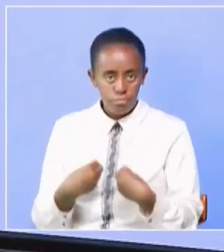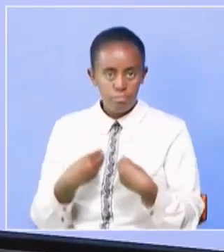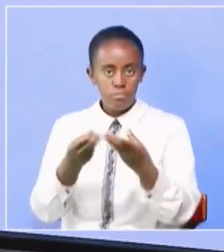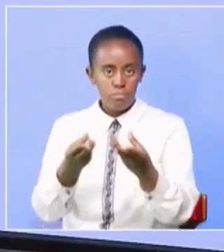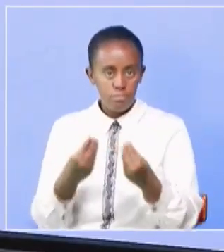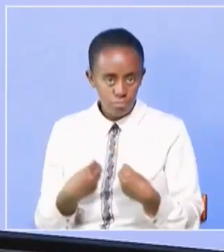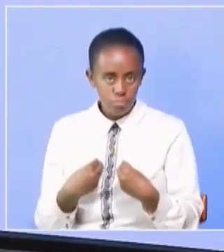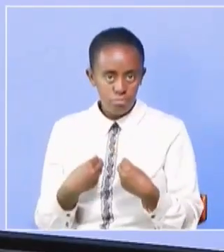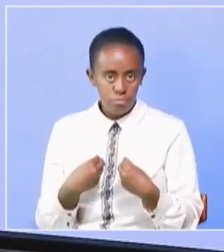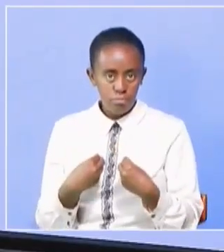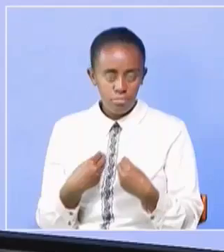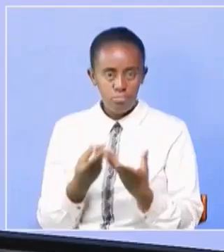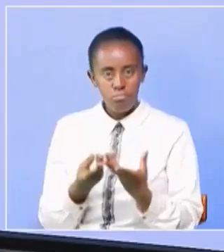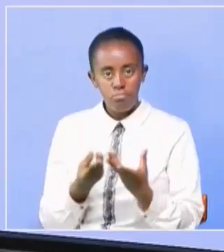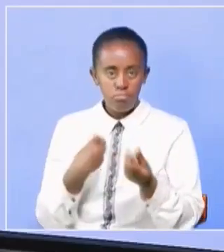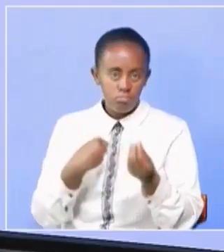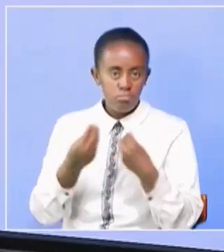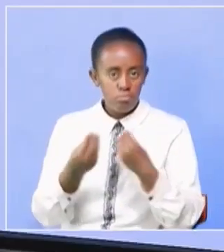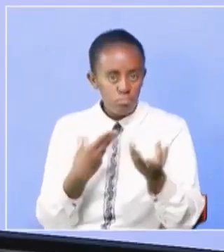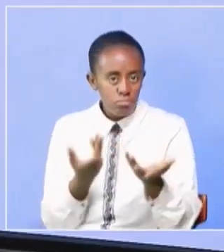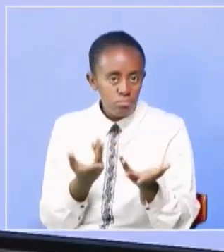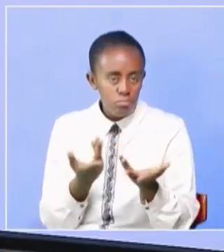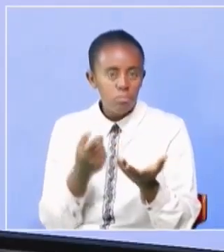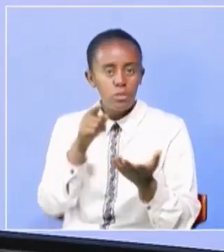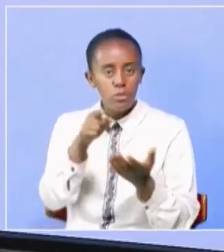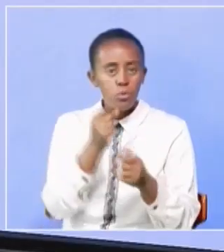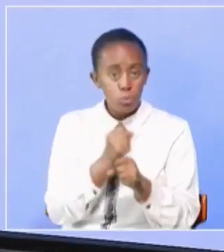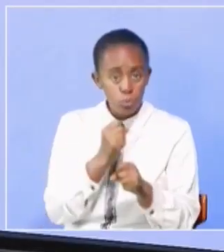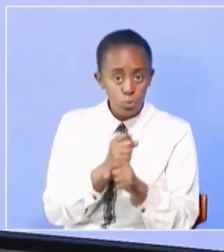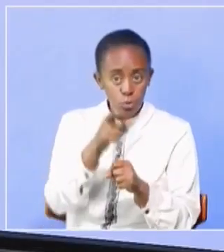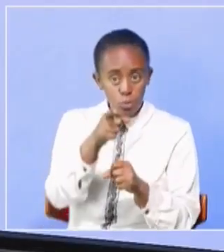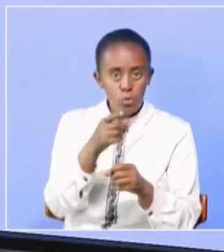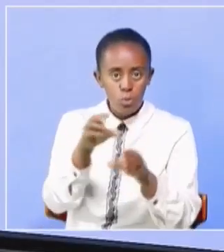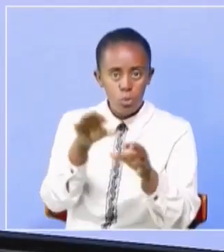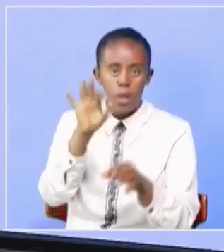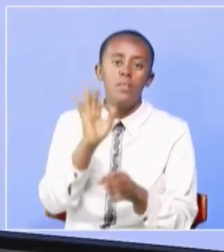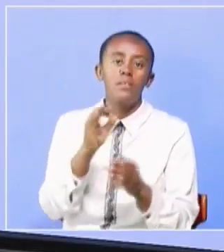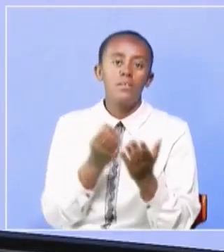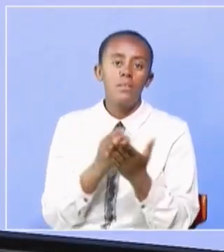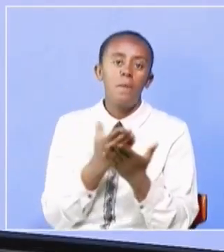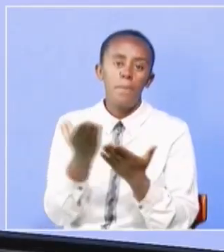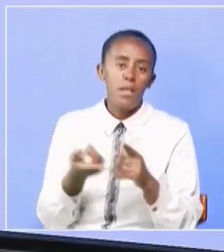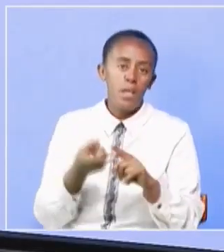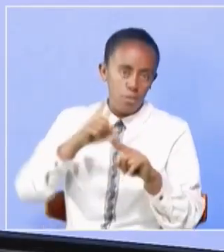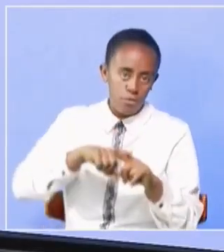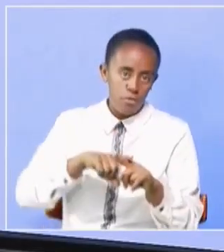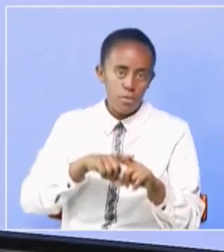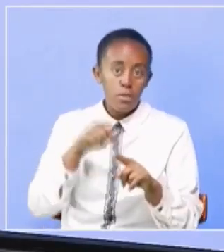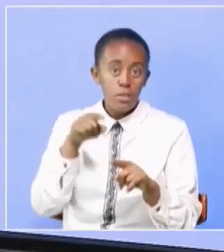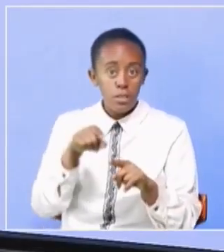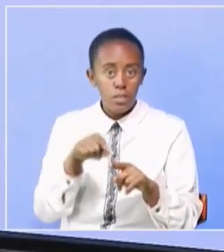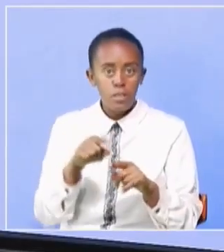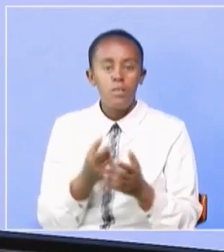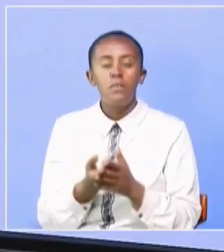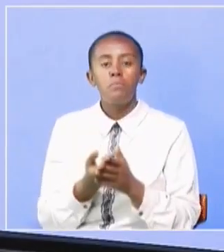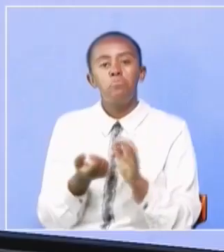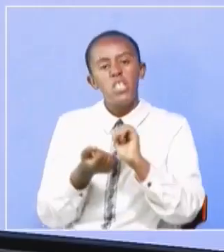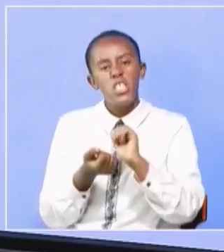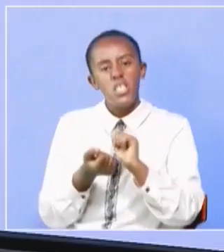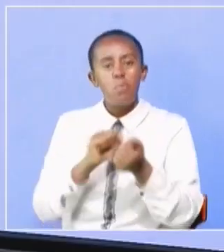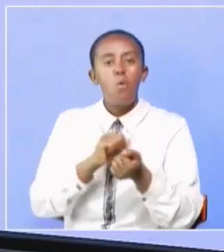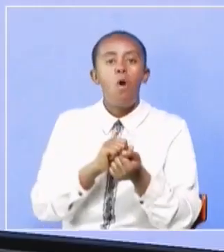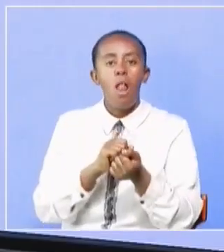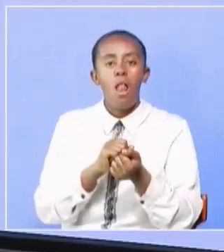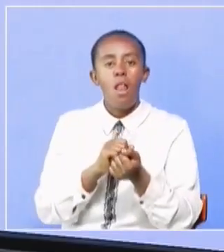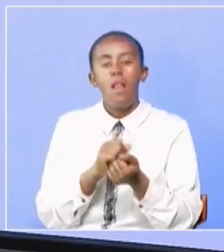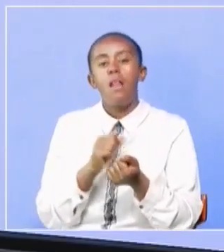how reciprocal antonyms work. If you do something, you get something in return. That's why it's called reciprocal. And these are